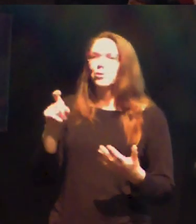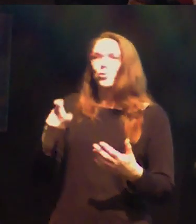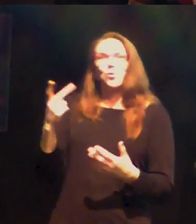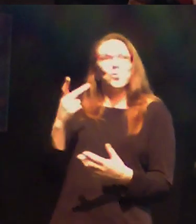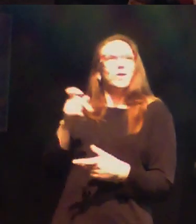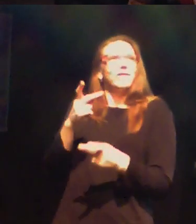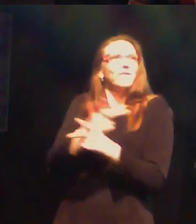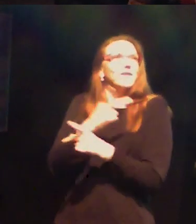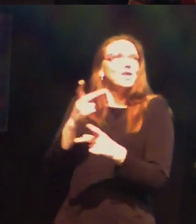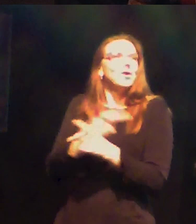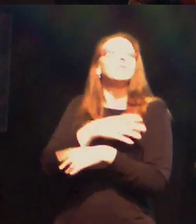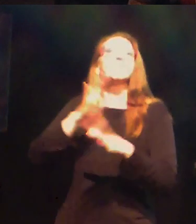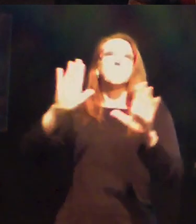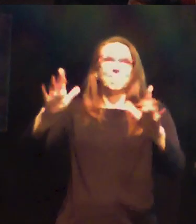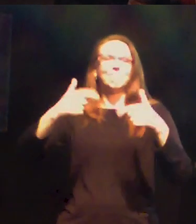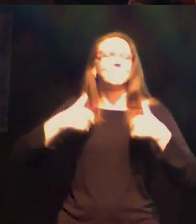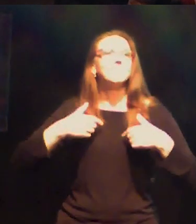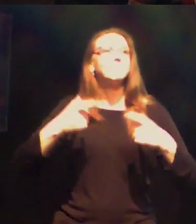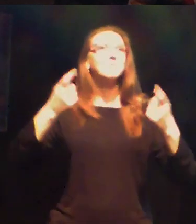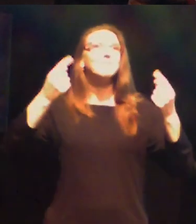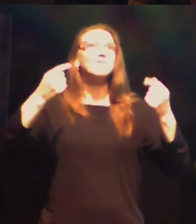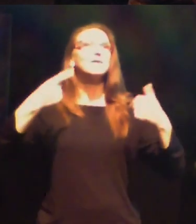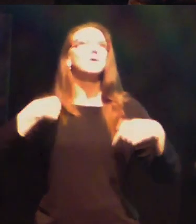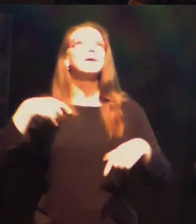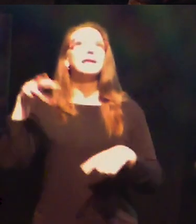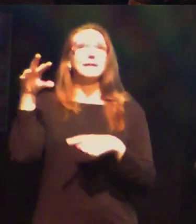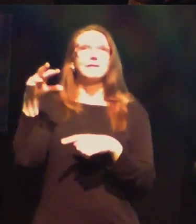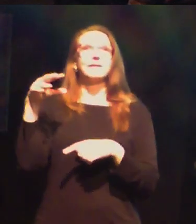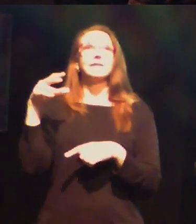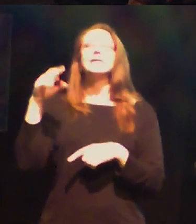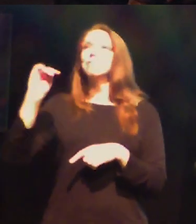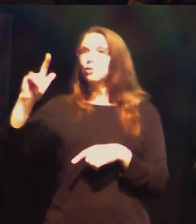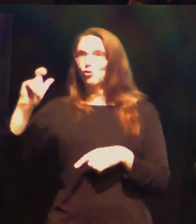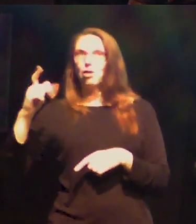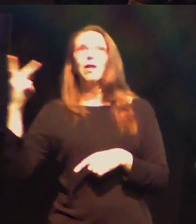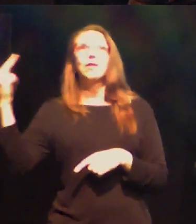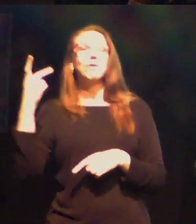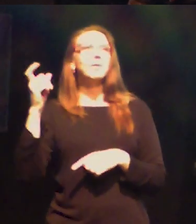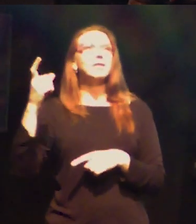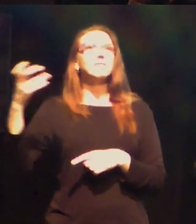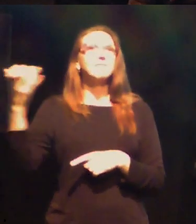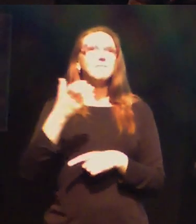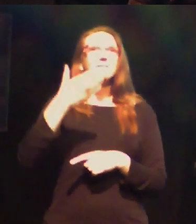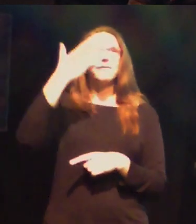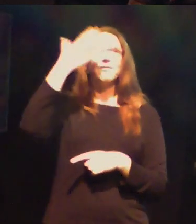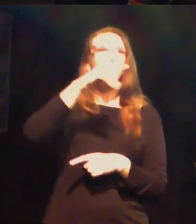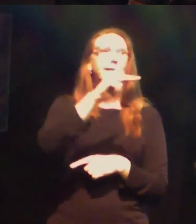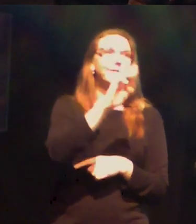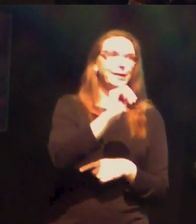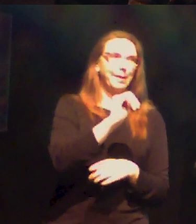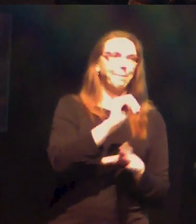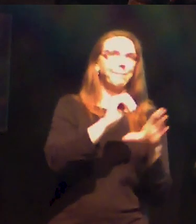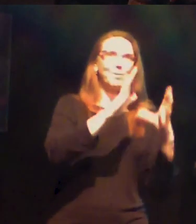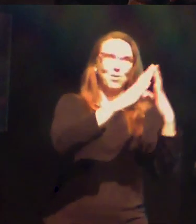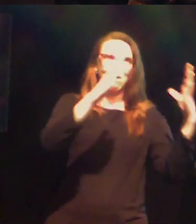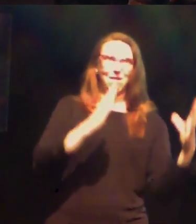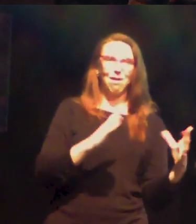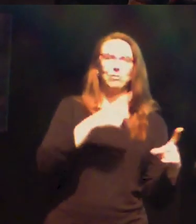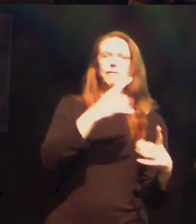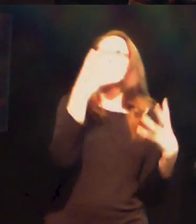out. So what I did is we take the camera together. Me and Michelle, we go to the front of Kim's house. It